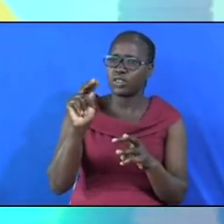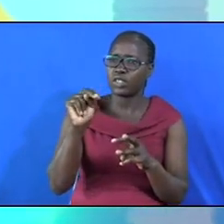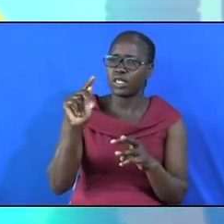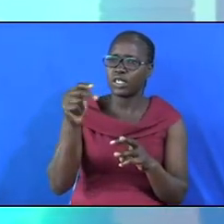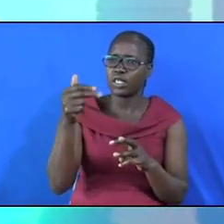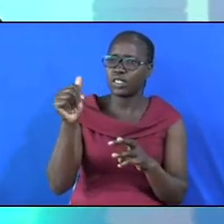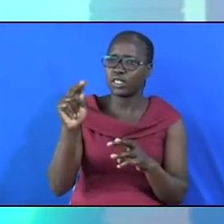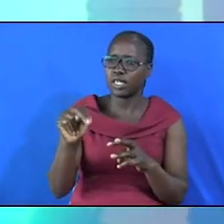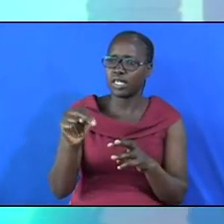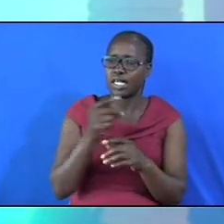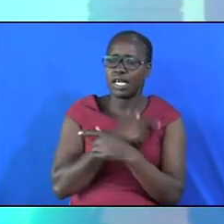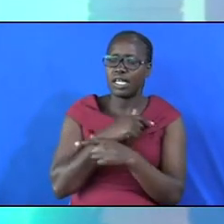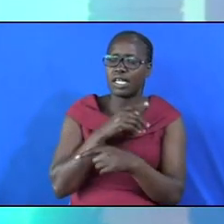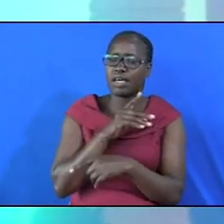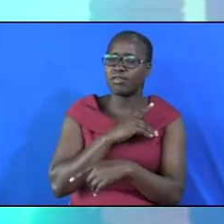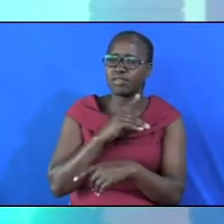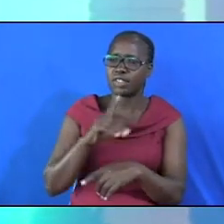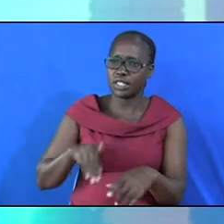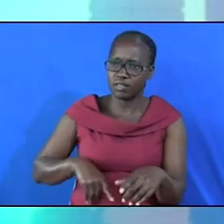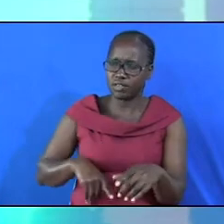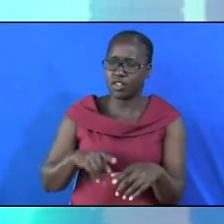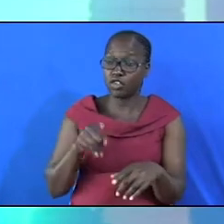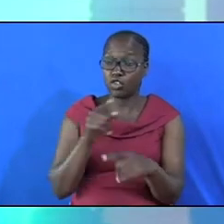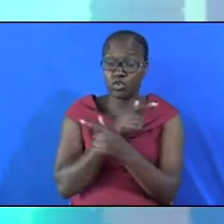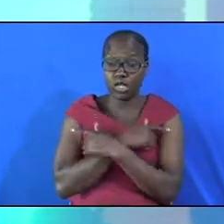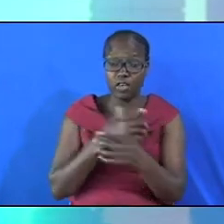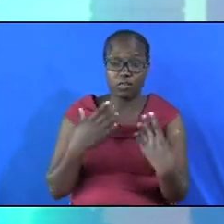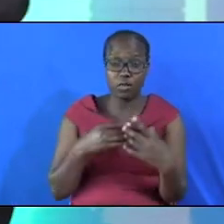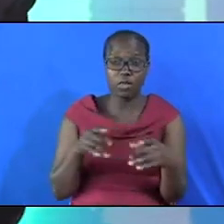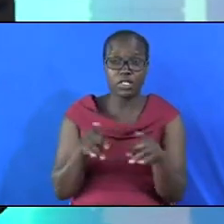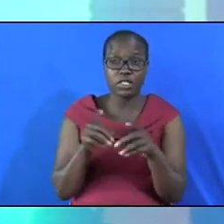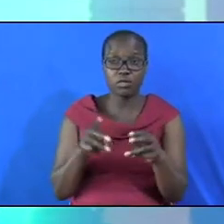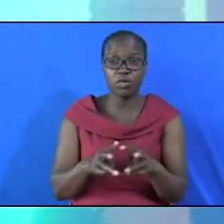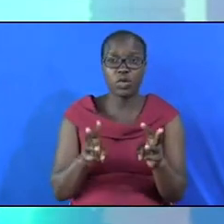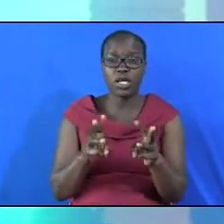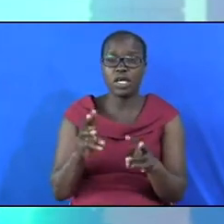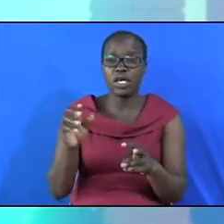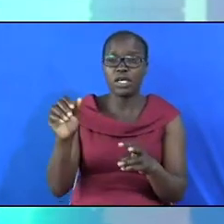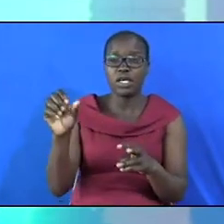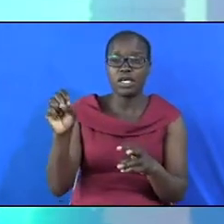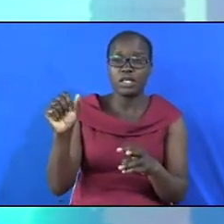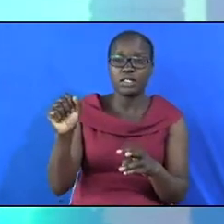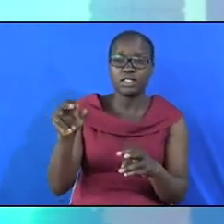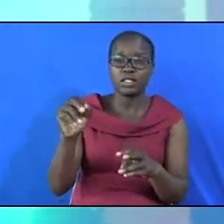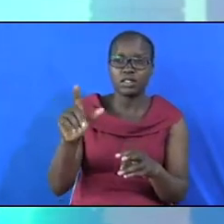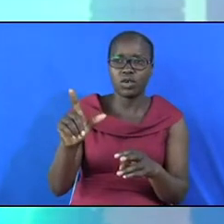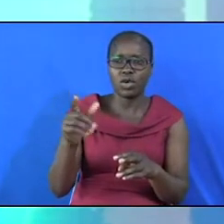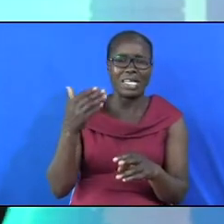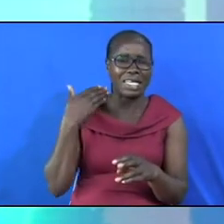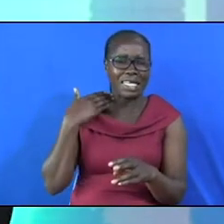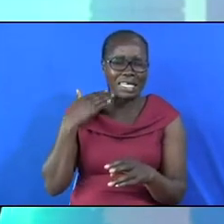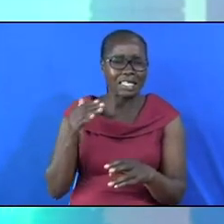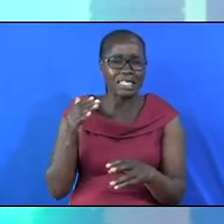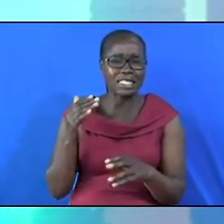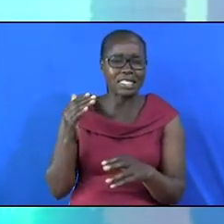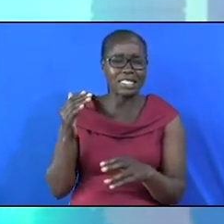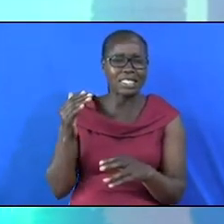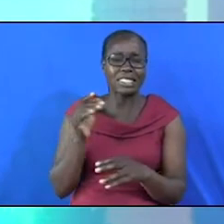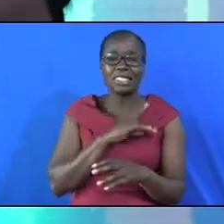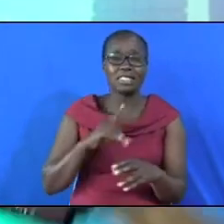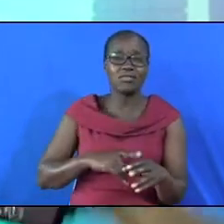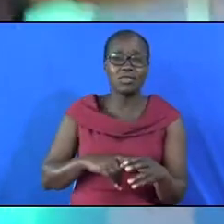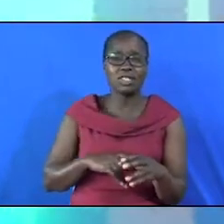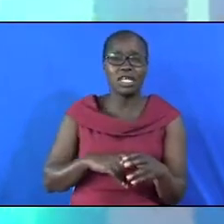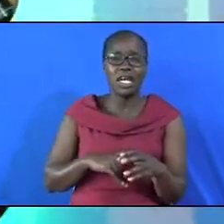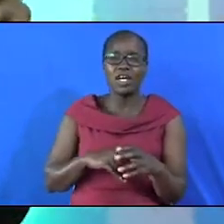David? Do you hate people the same way Saul hated David to the extent that he wanted